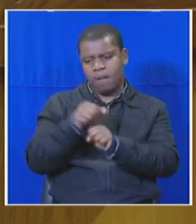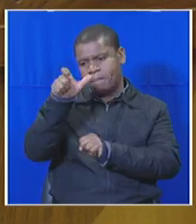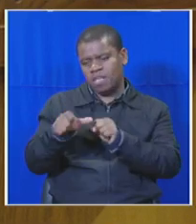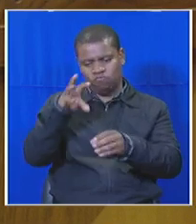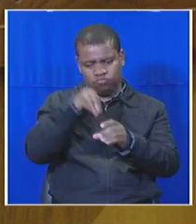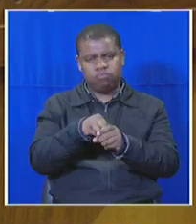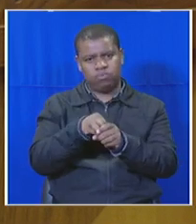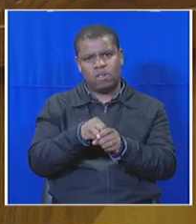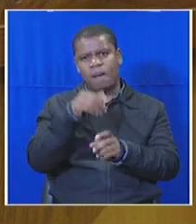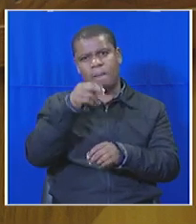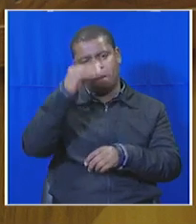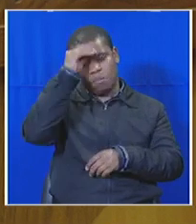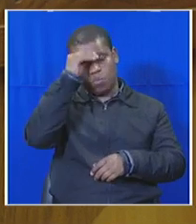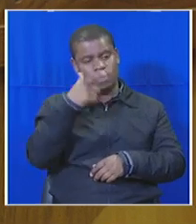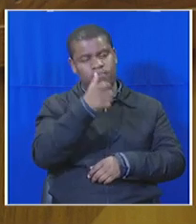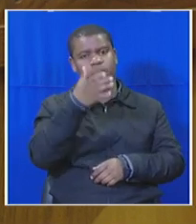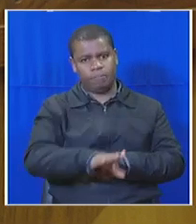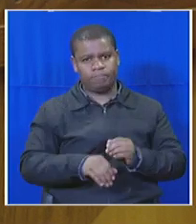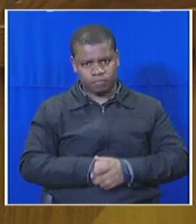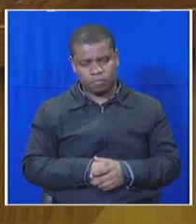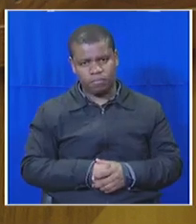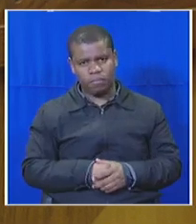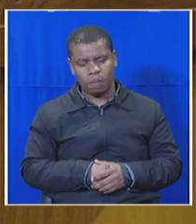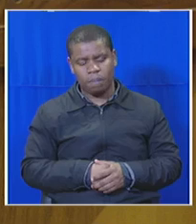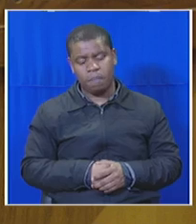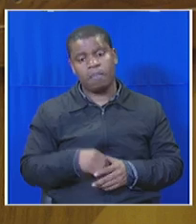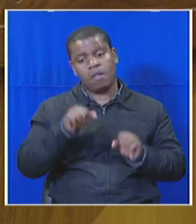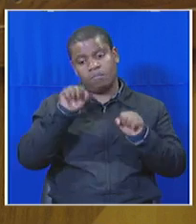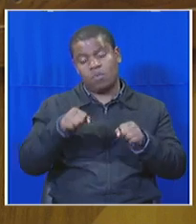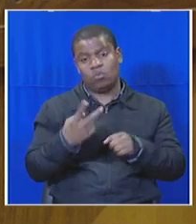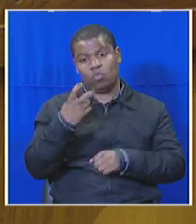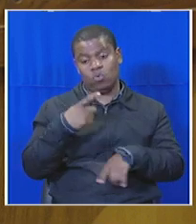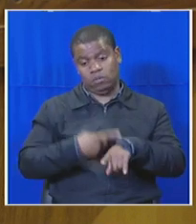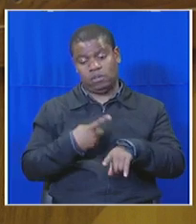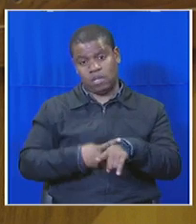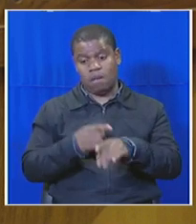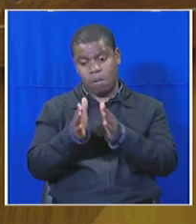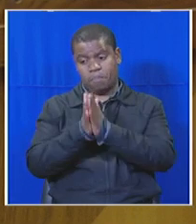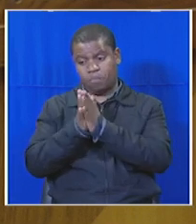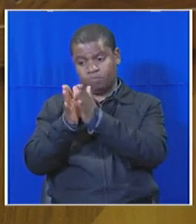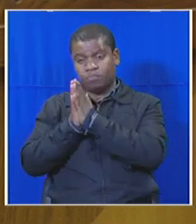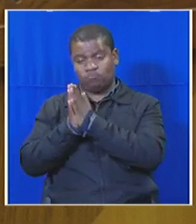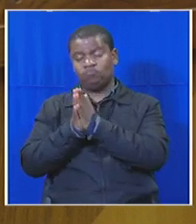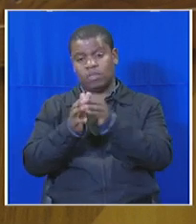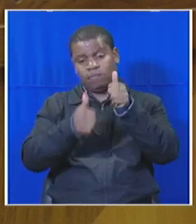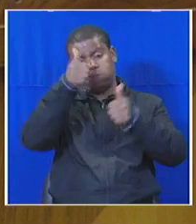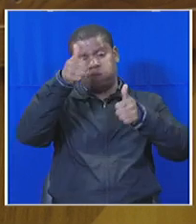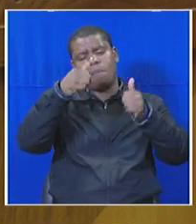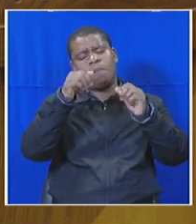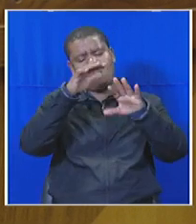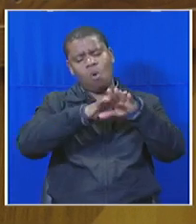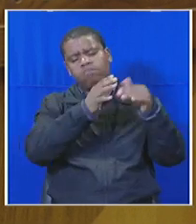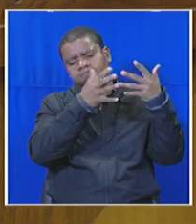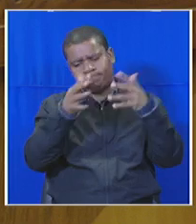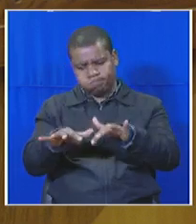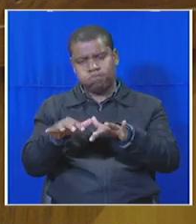murders. The Portfolio Committee on 2 occasions called the leadership of the police in order to engage with them on the